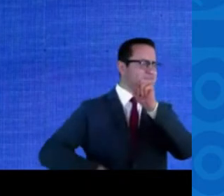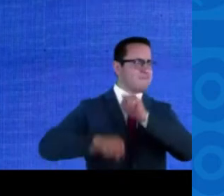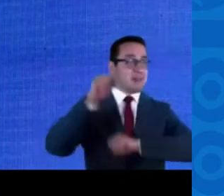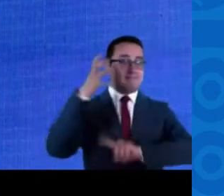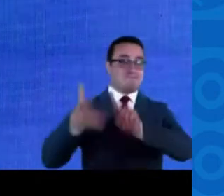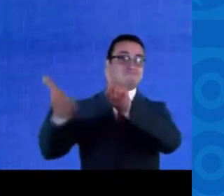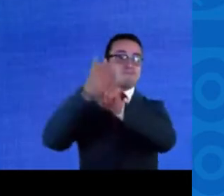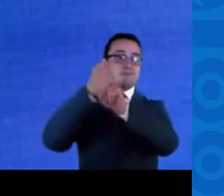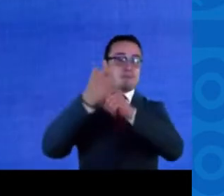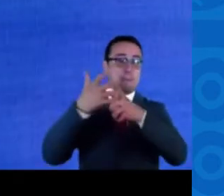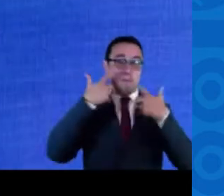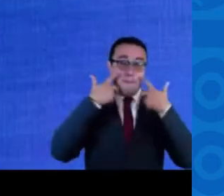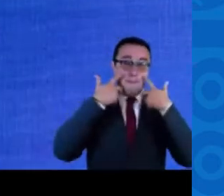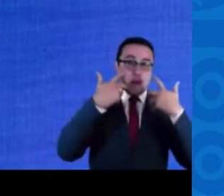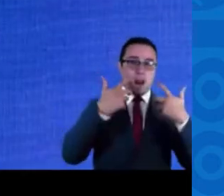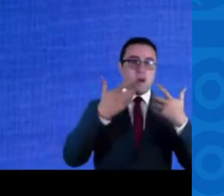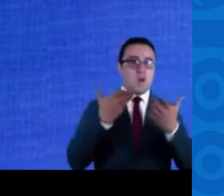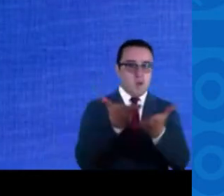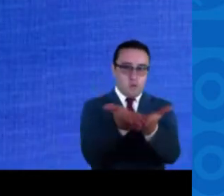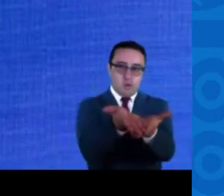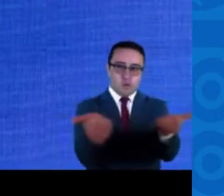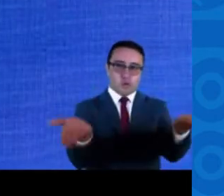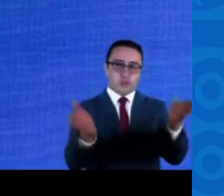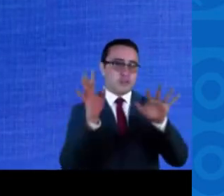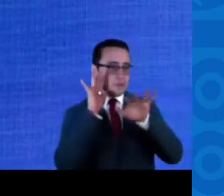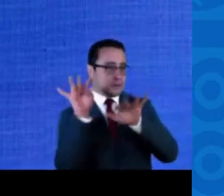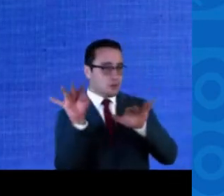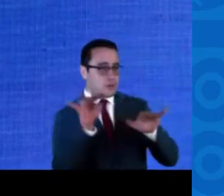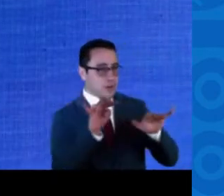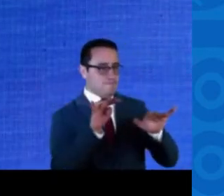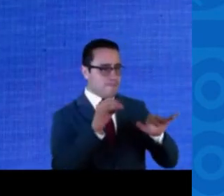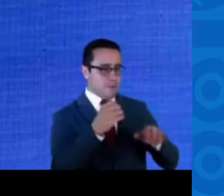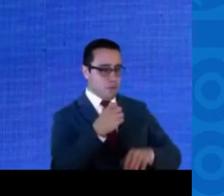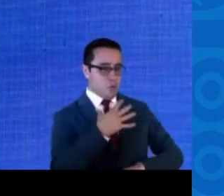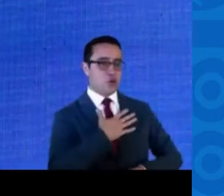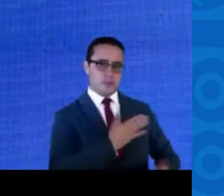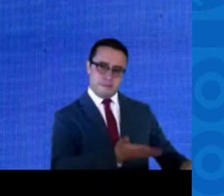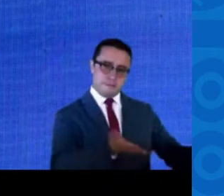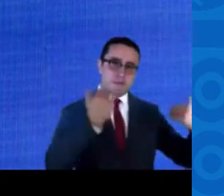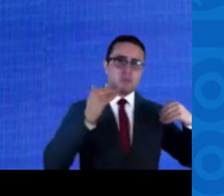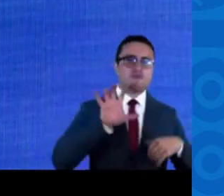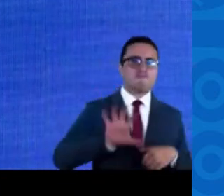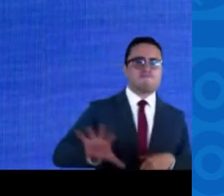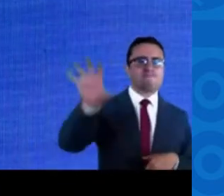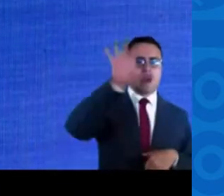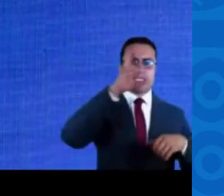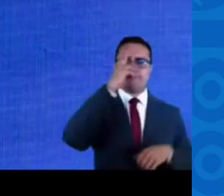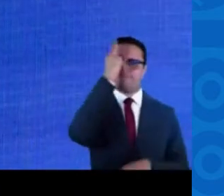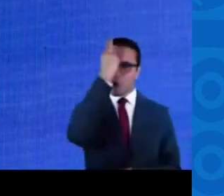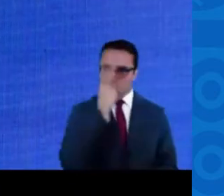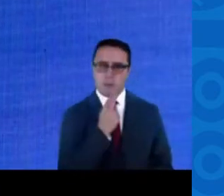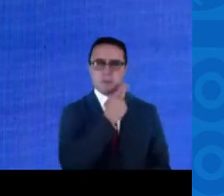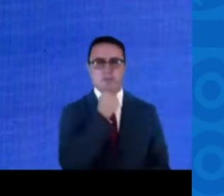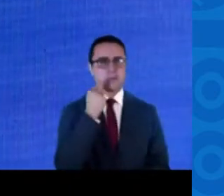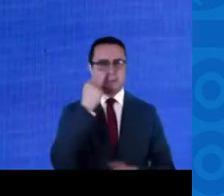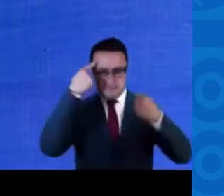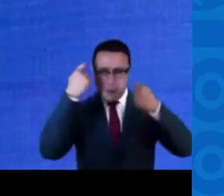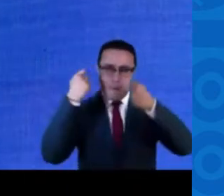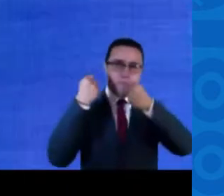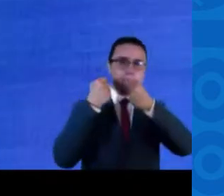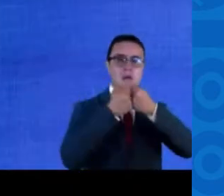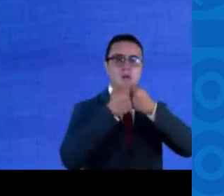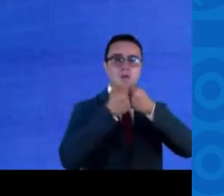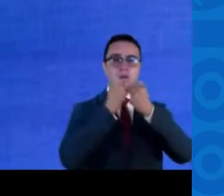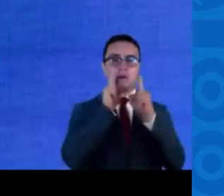greatest achievement has been that you were able to see the opportunity to generate this great